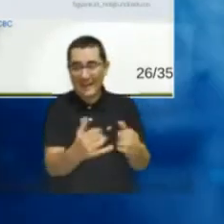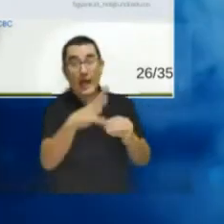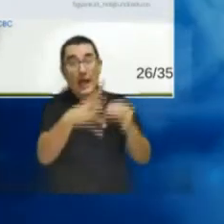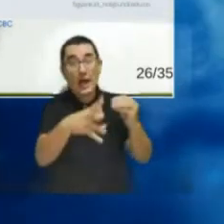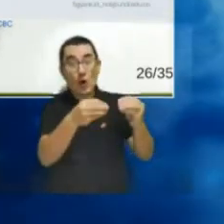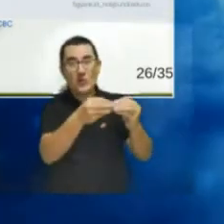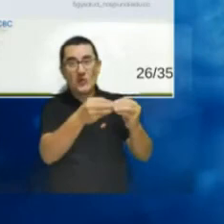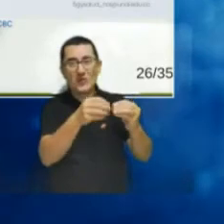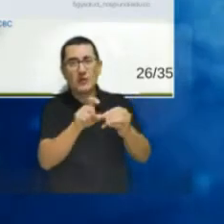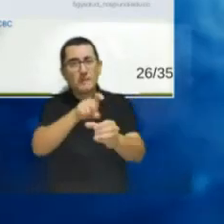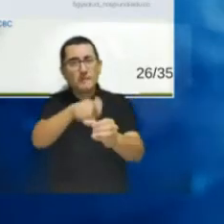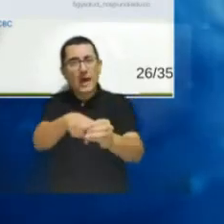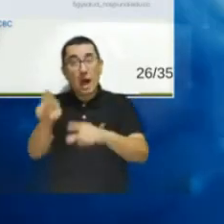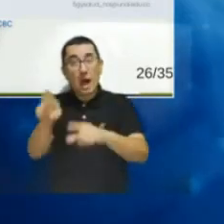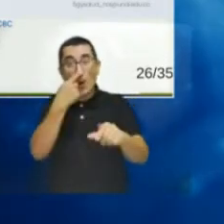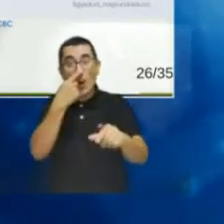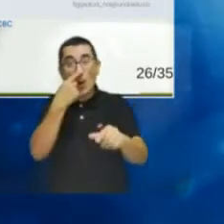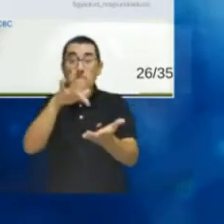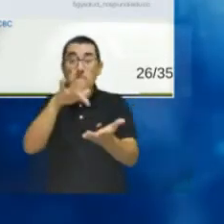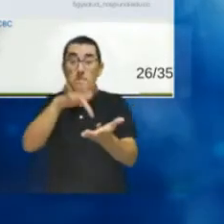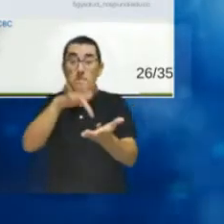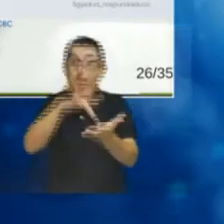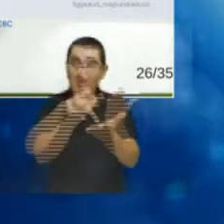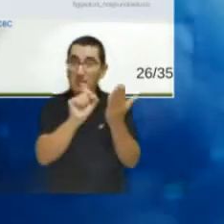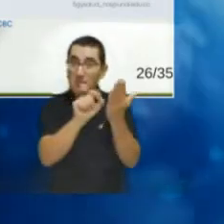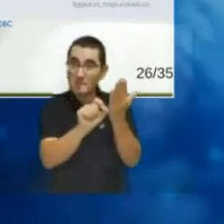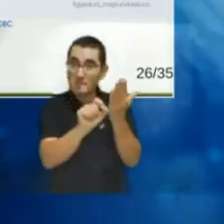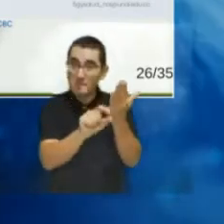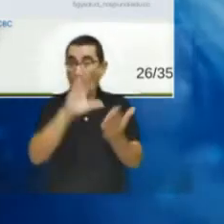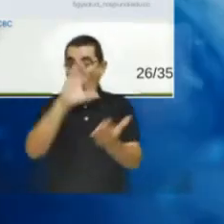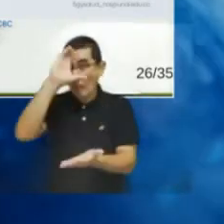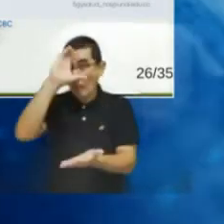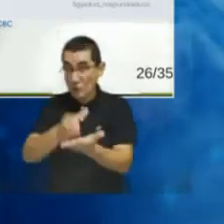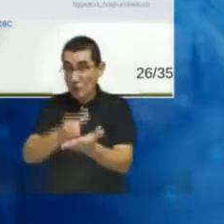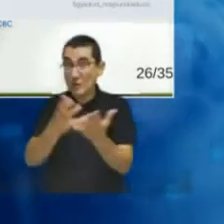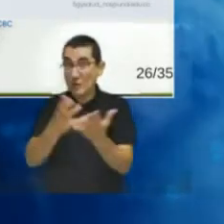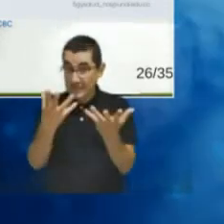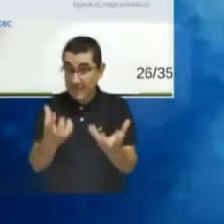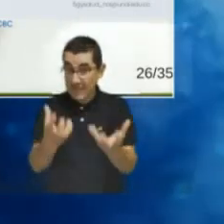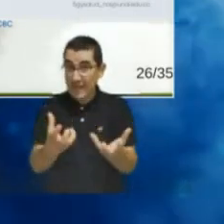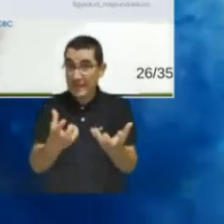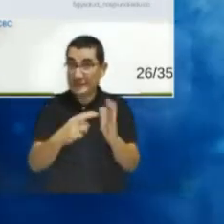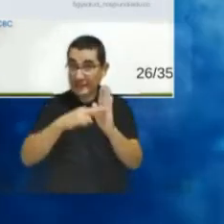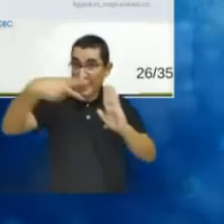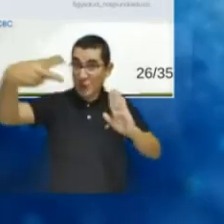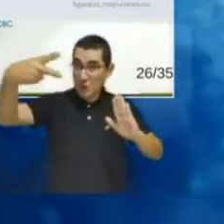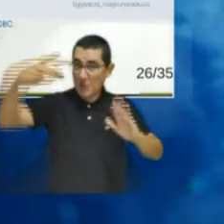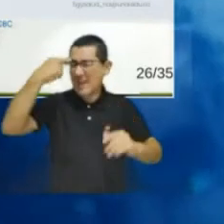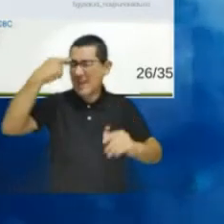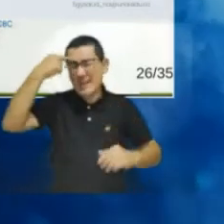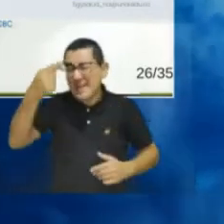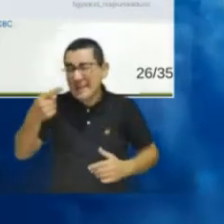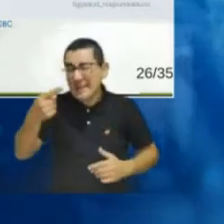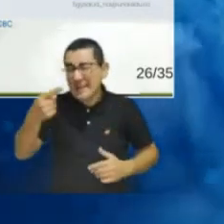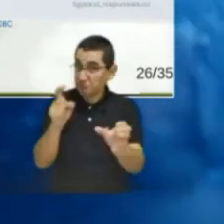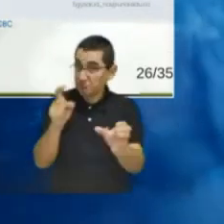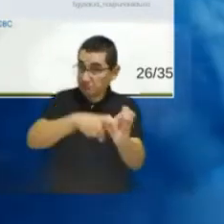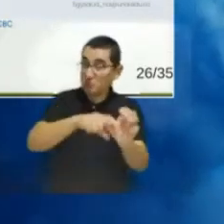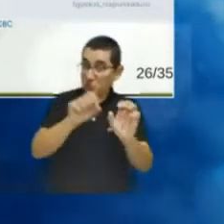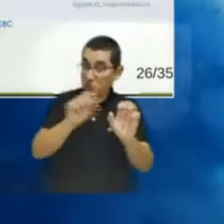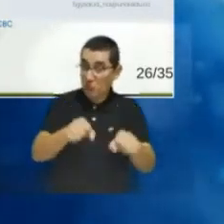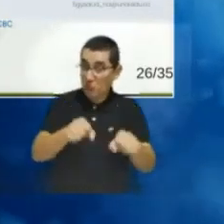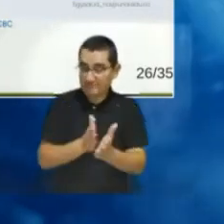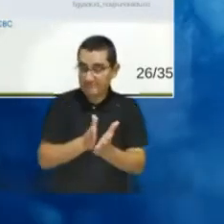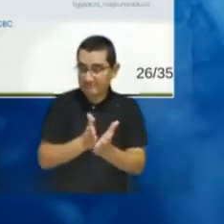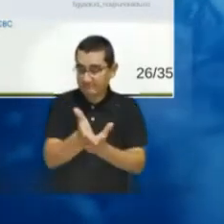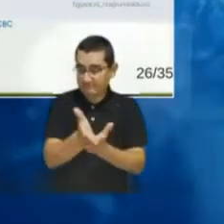code of all the ones that are interested in participating there and to give their opinion about this technology. For the development